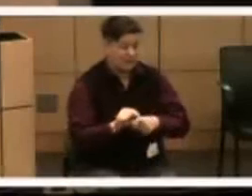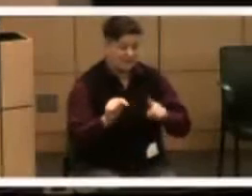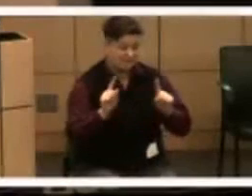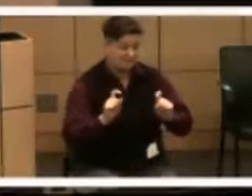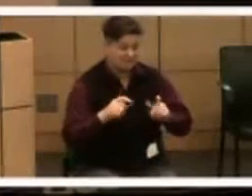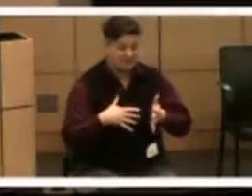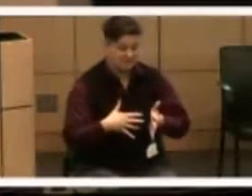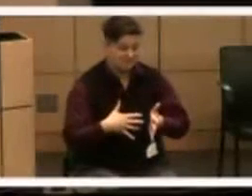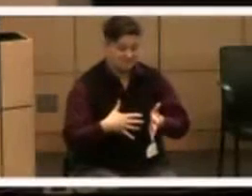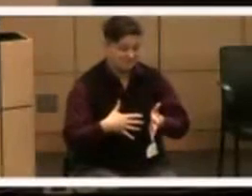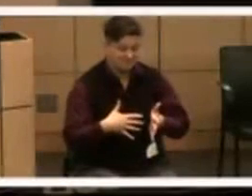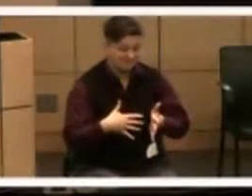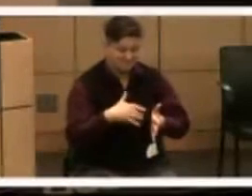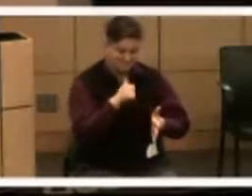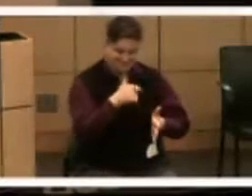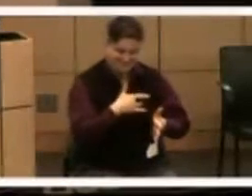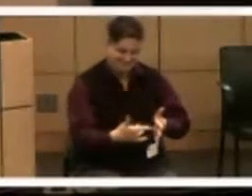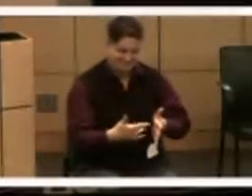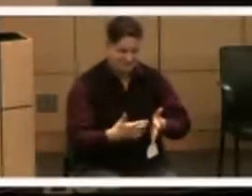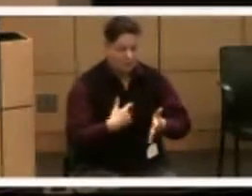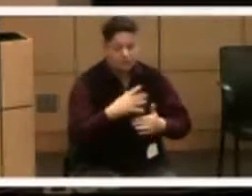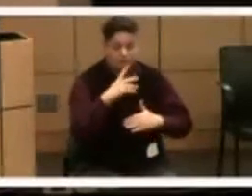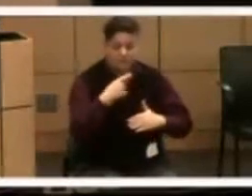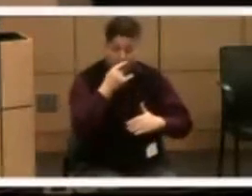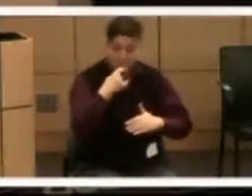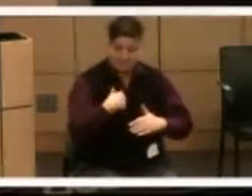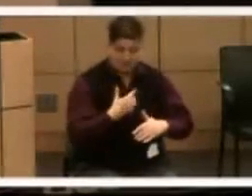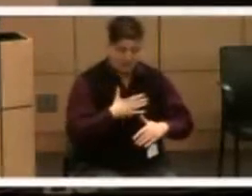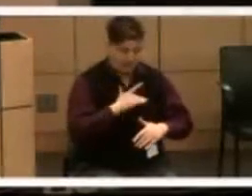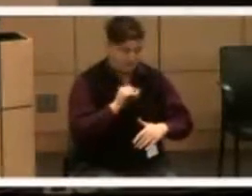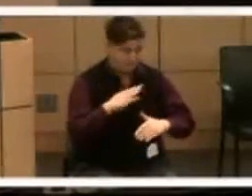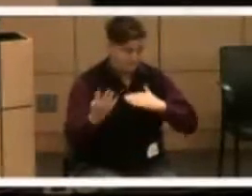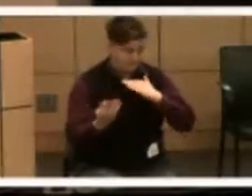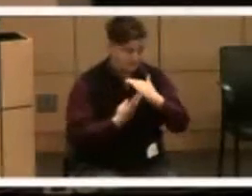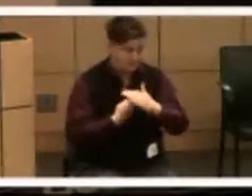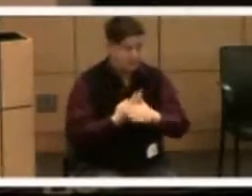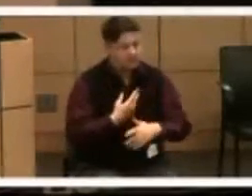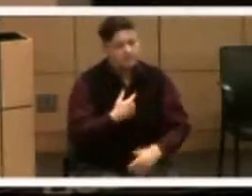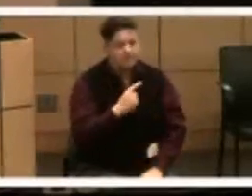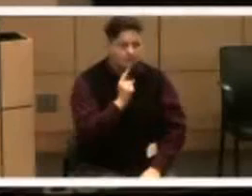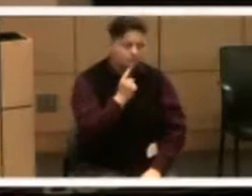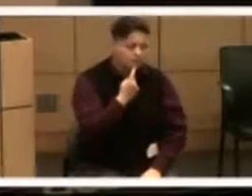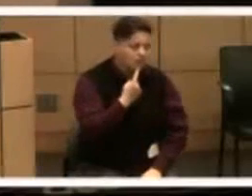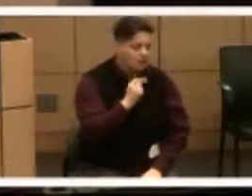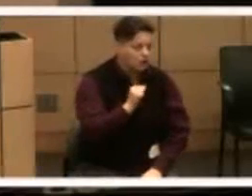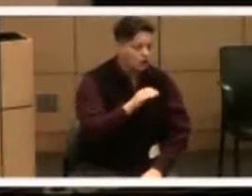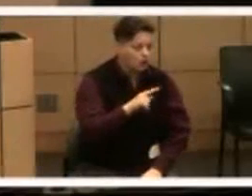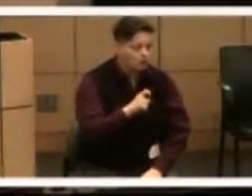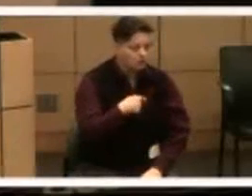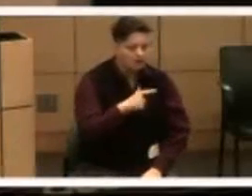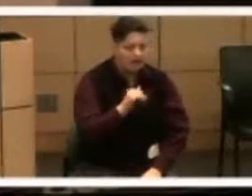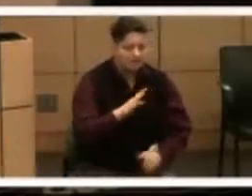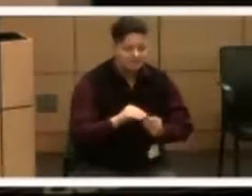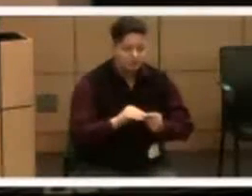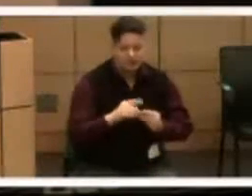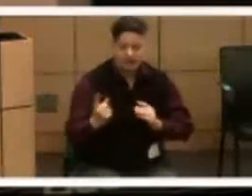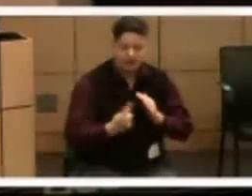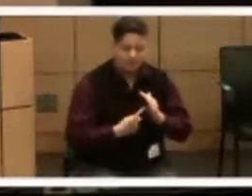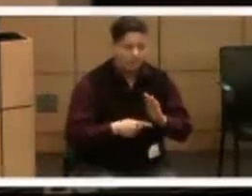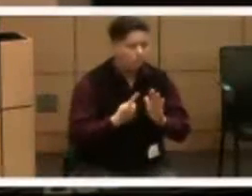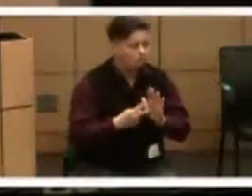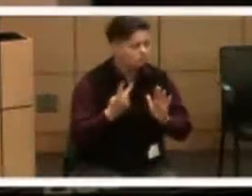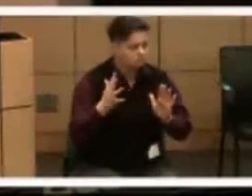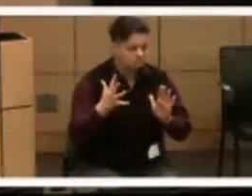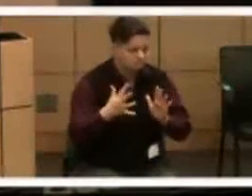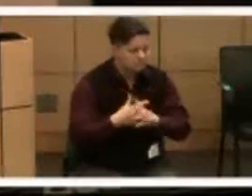like, for kids who come in my lab, which tend to be pretty acute lab sessions, they come in for 1 or 2 visits. You know, the only thing that